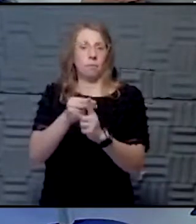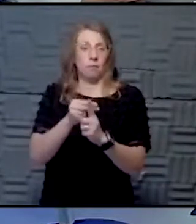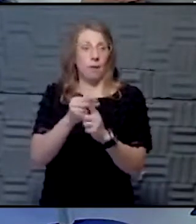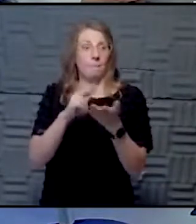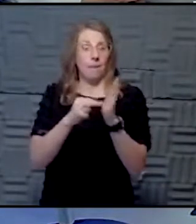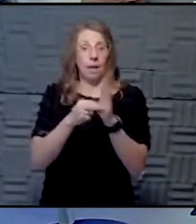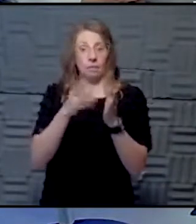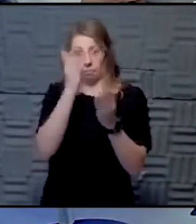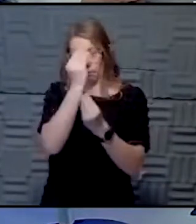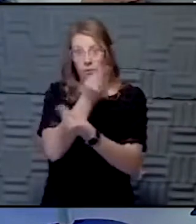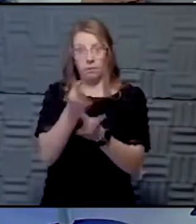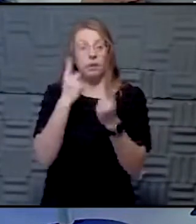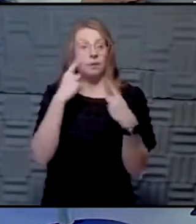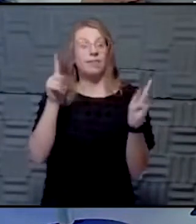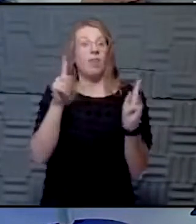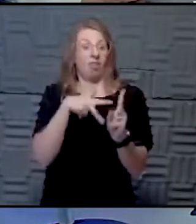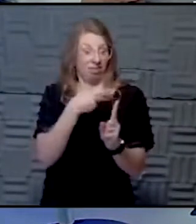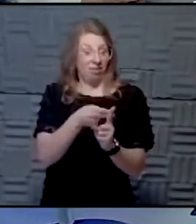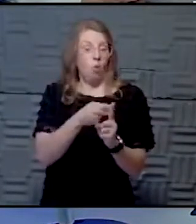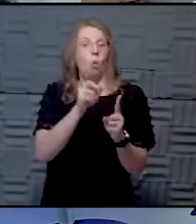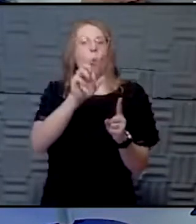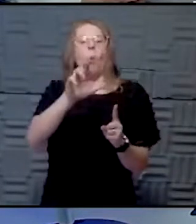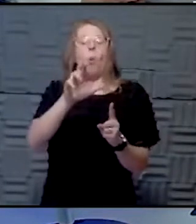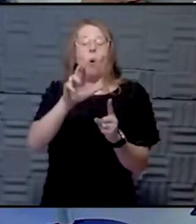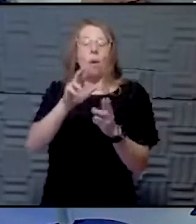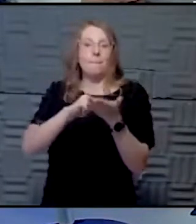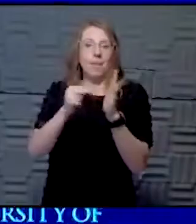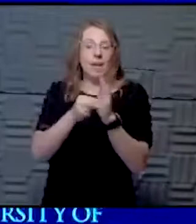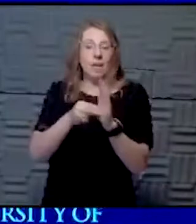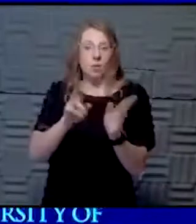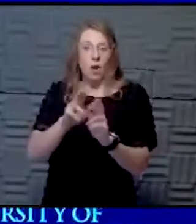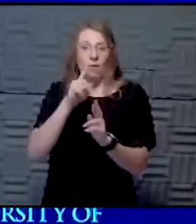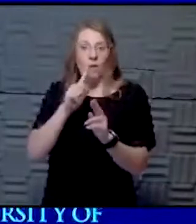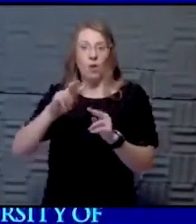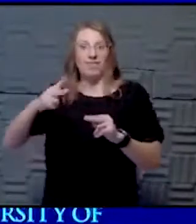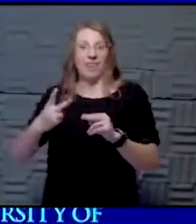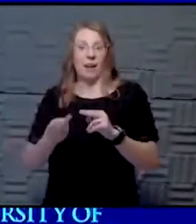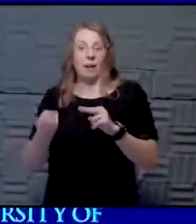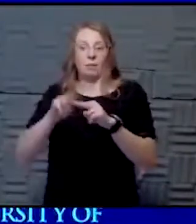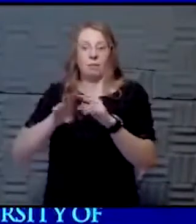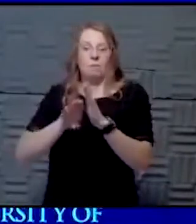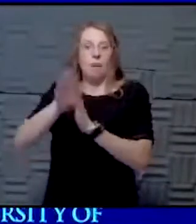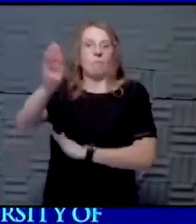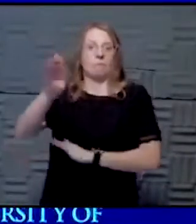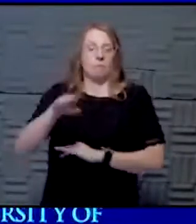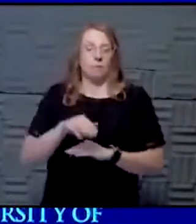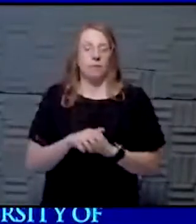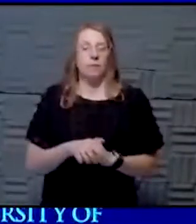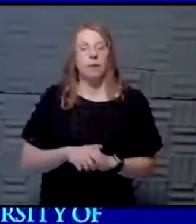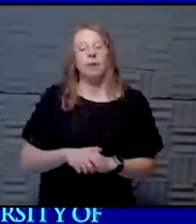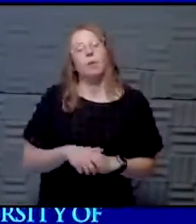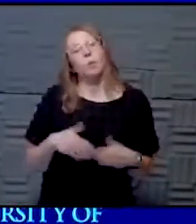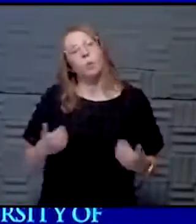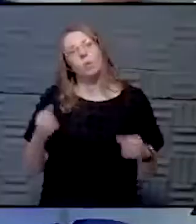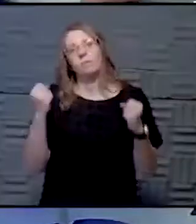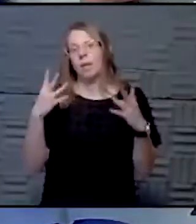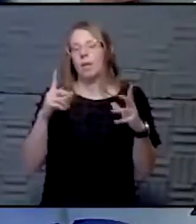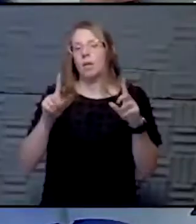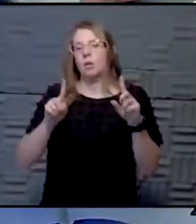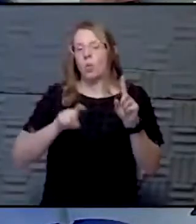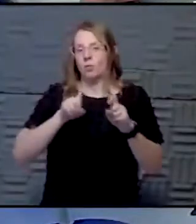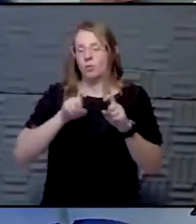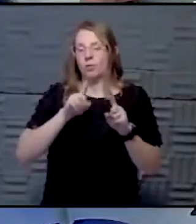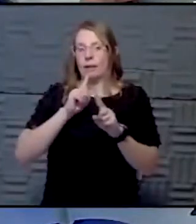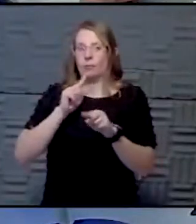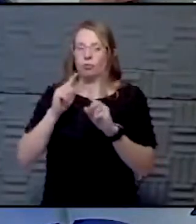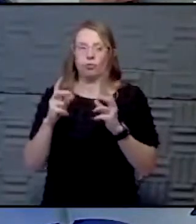is it just setting us up for another spike? Yes. Yeah, many different Both. questions and answers to those questions. So what do you think? So